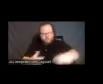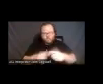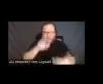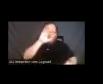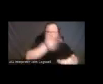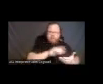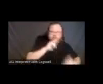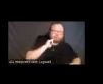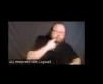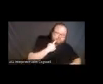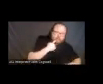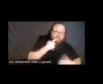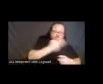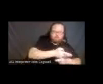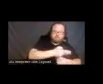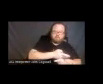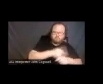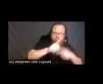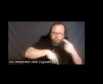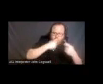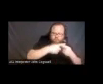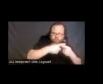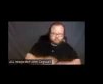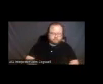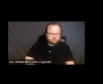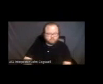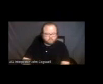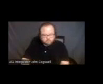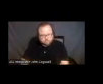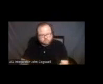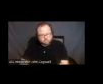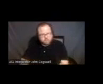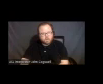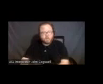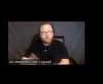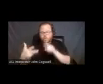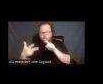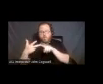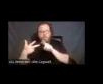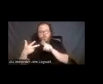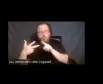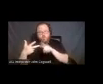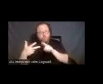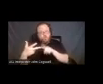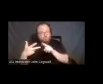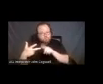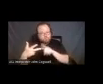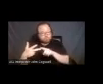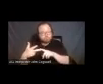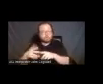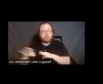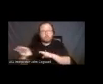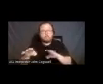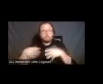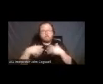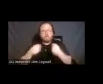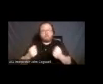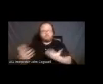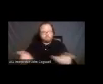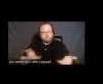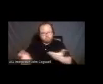care. The third component is called Behavioral Health